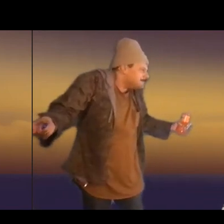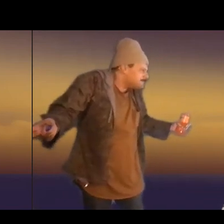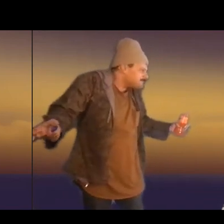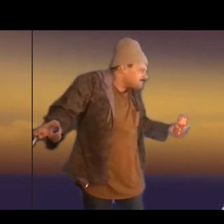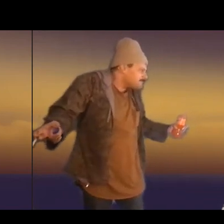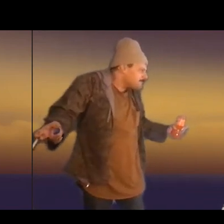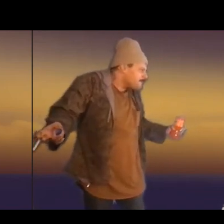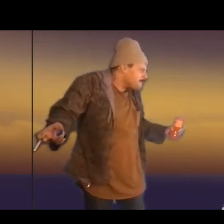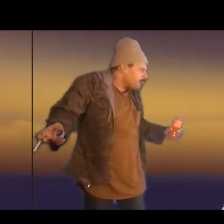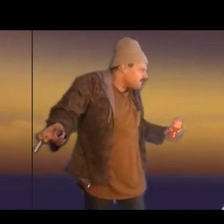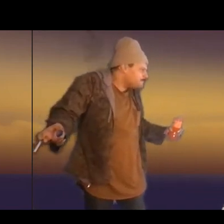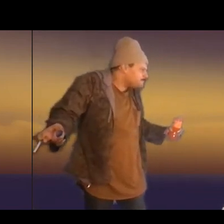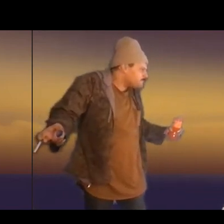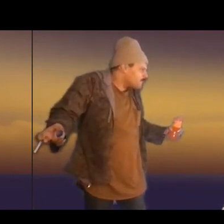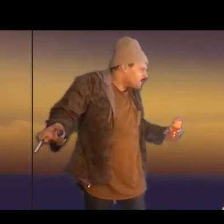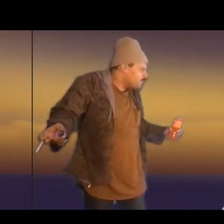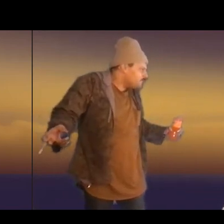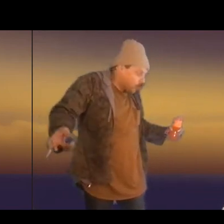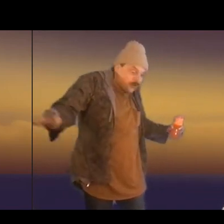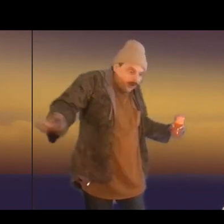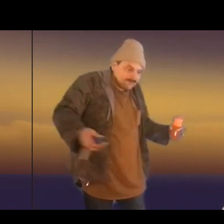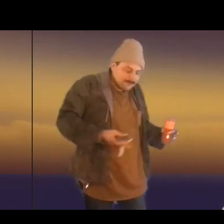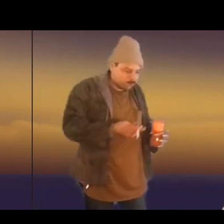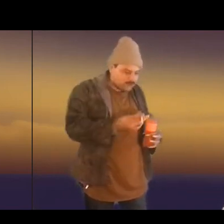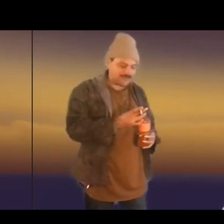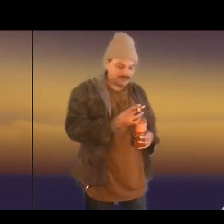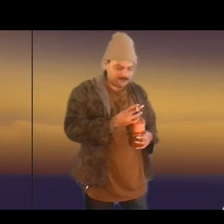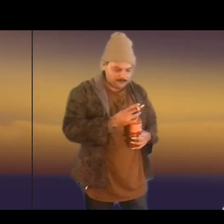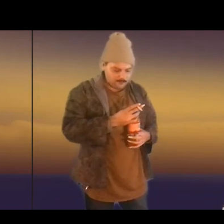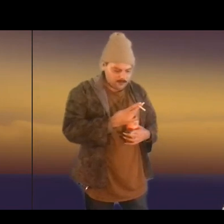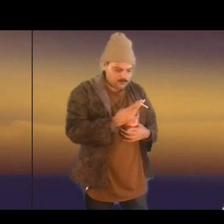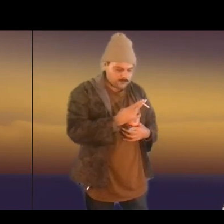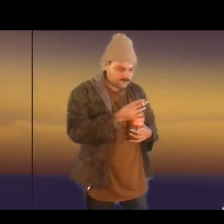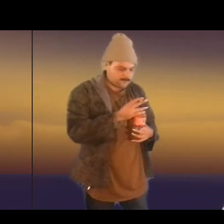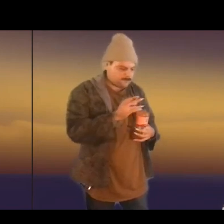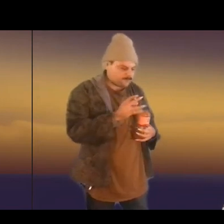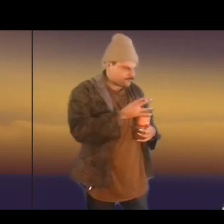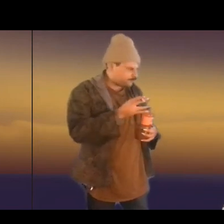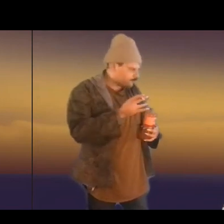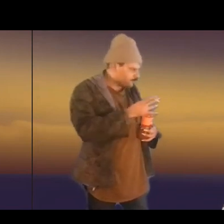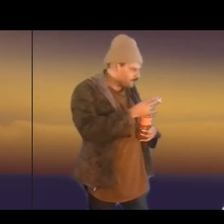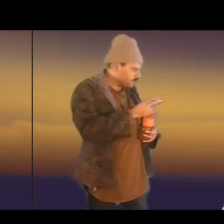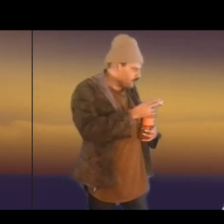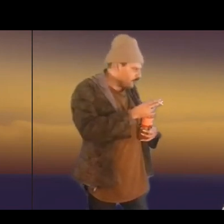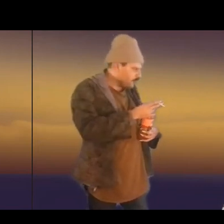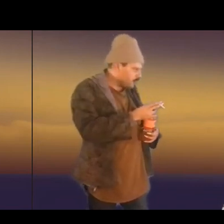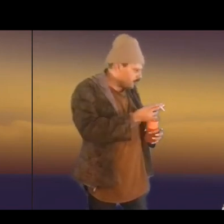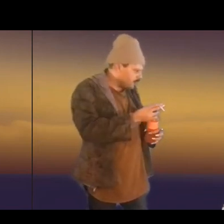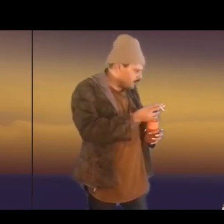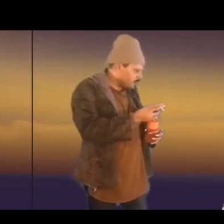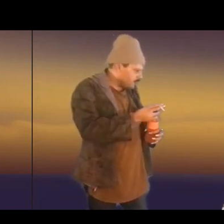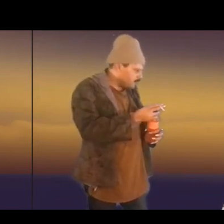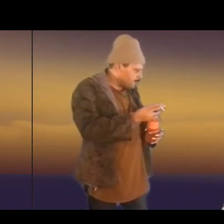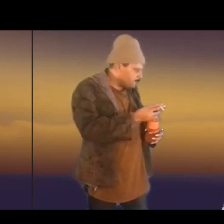that. Well, you're bullying me into leaving. Don't call me a bully. Well, is this where you bully me